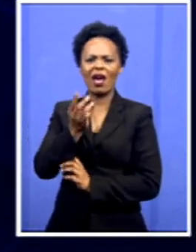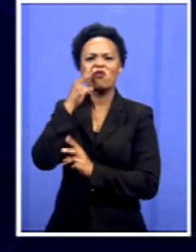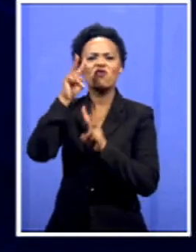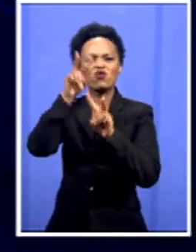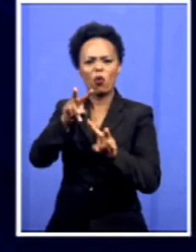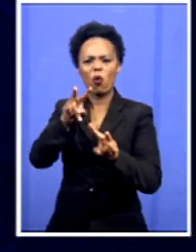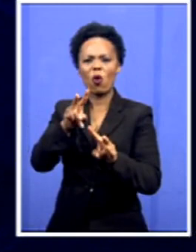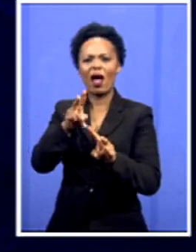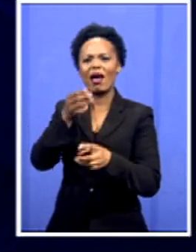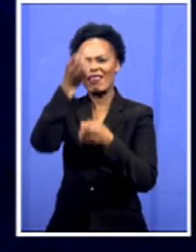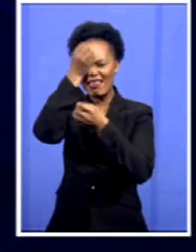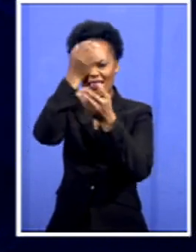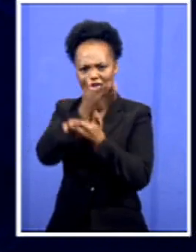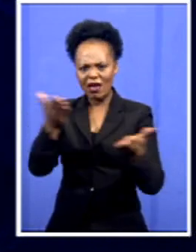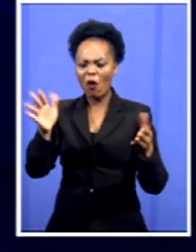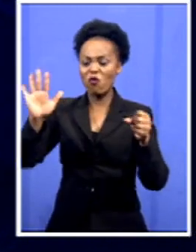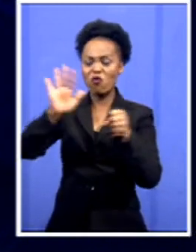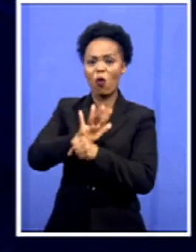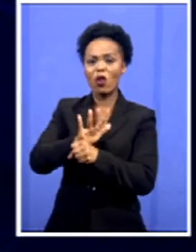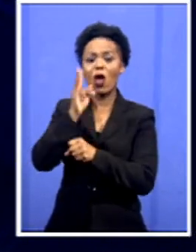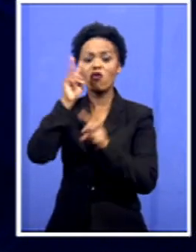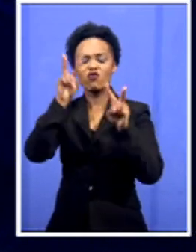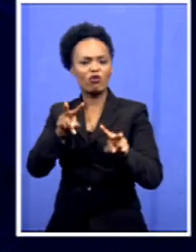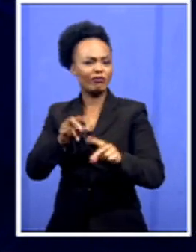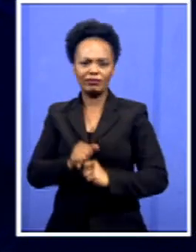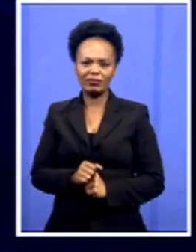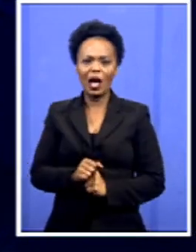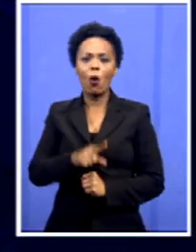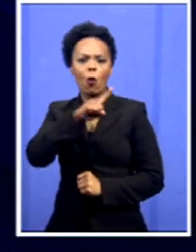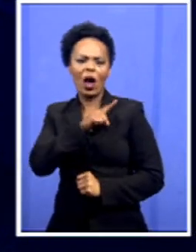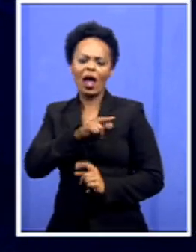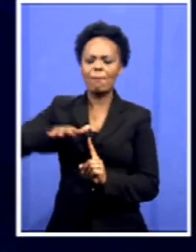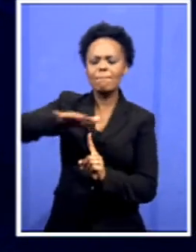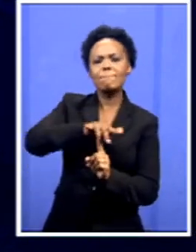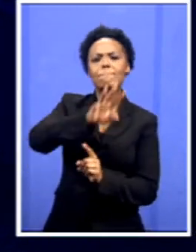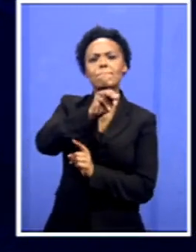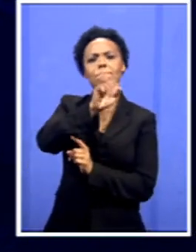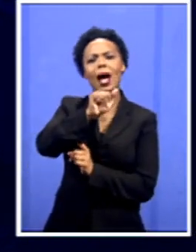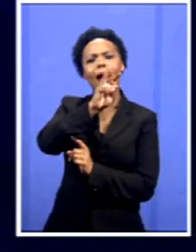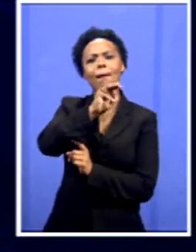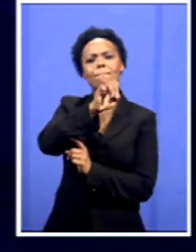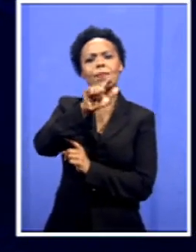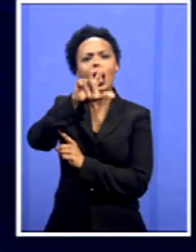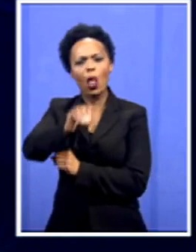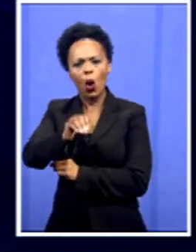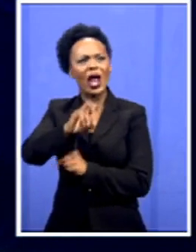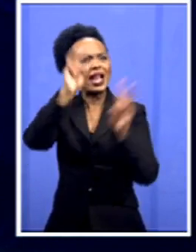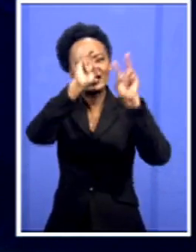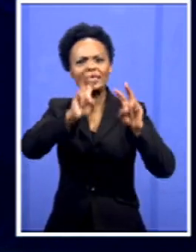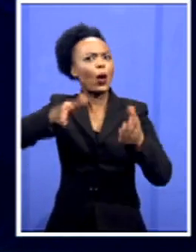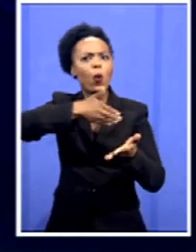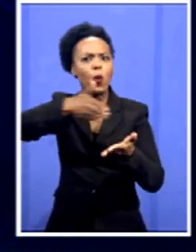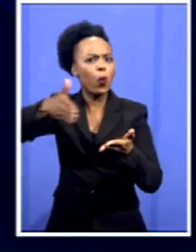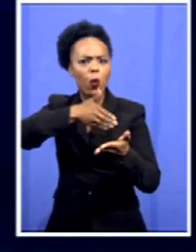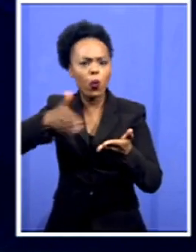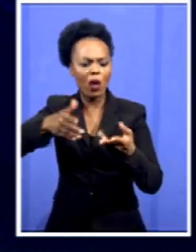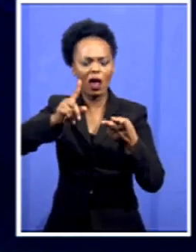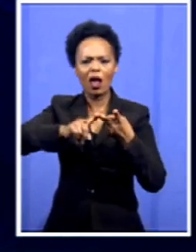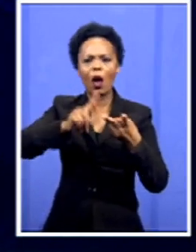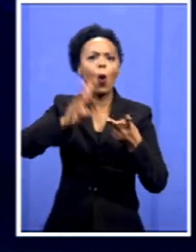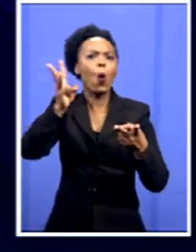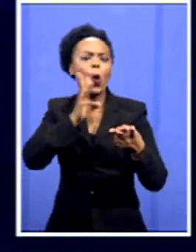given is not a full view. We have areas like your Mamelo, which do not have electricity, they do not